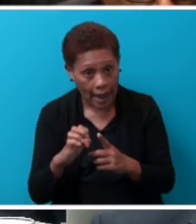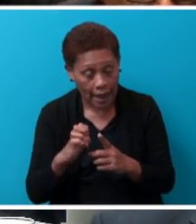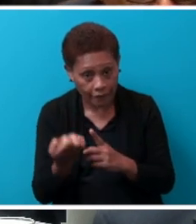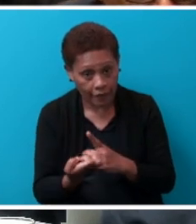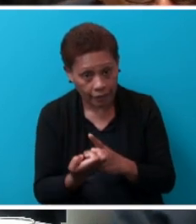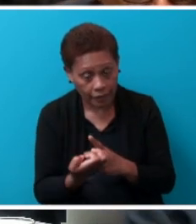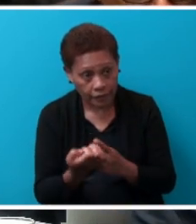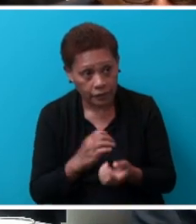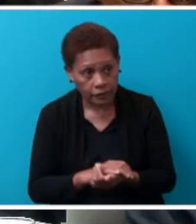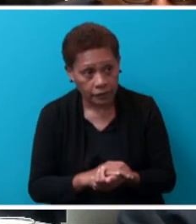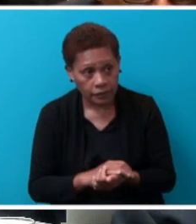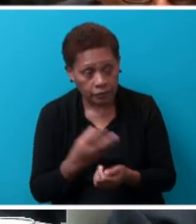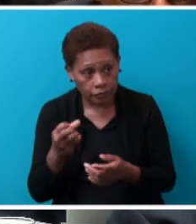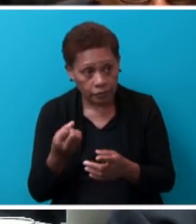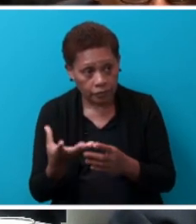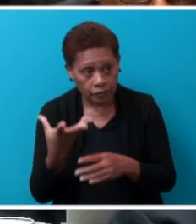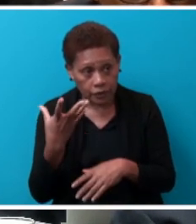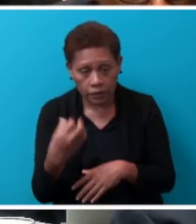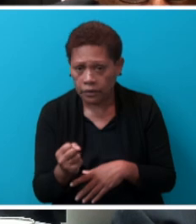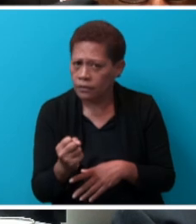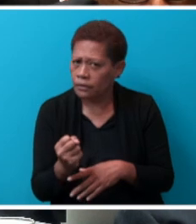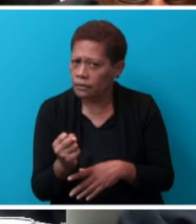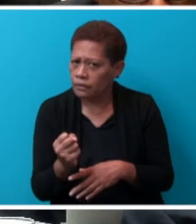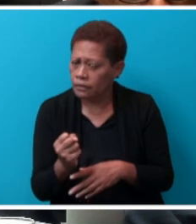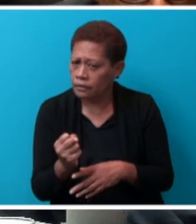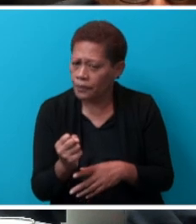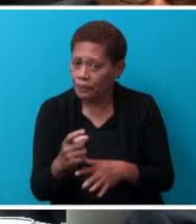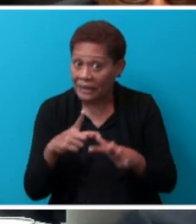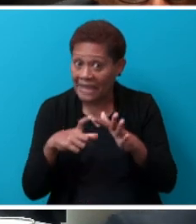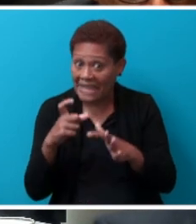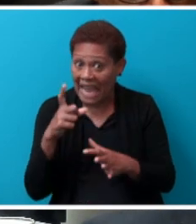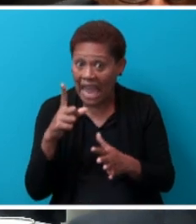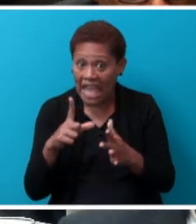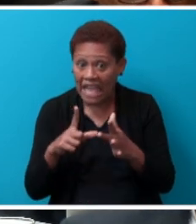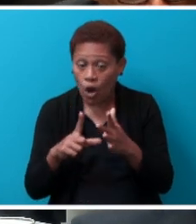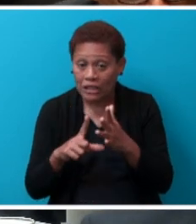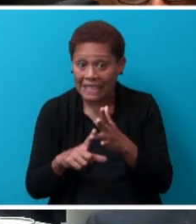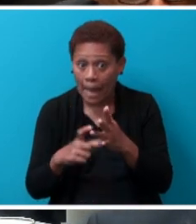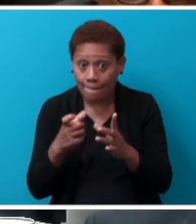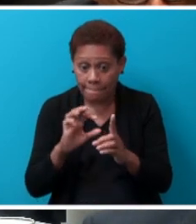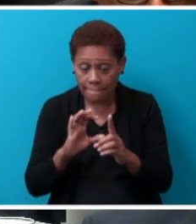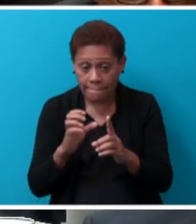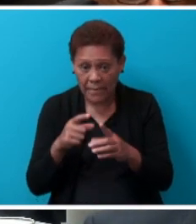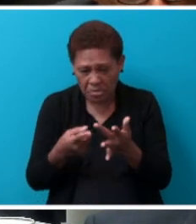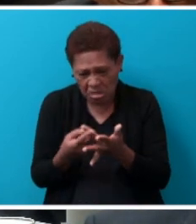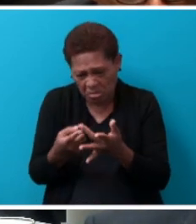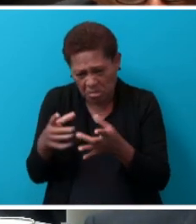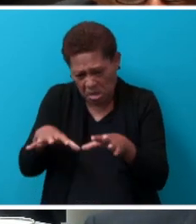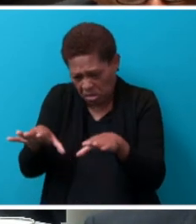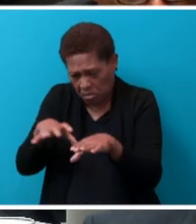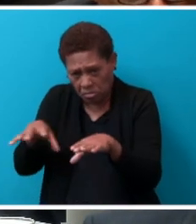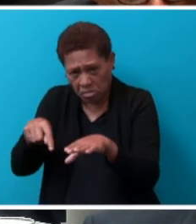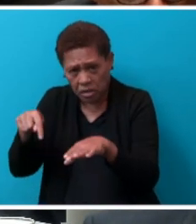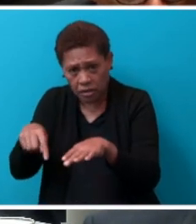the proposed airport might affect the surrounding ecosystems, wildlife, and air quality. The study looks at issues such as